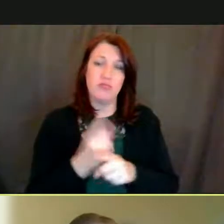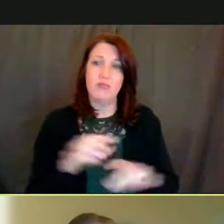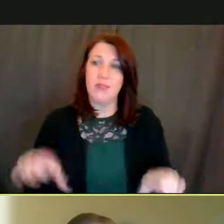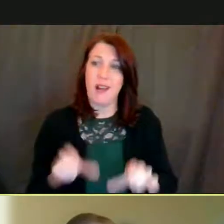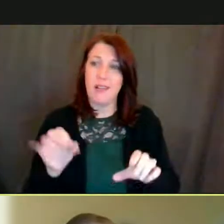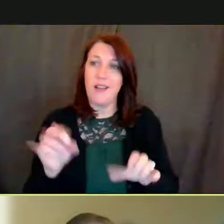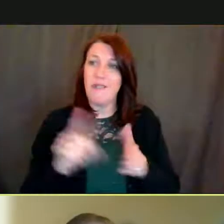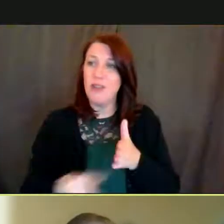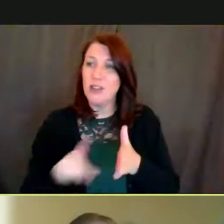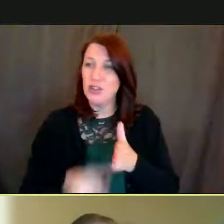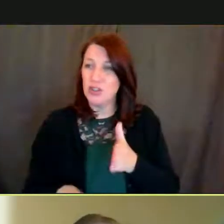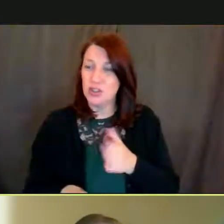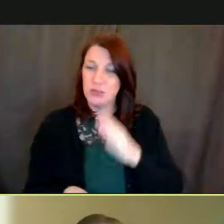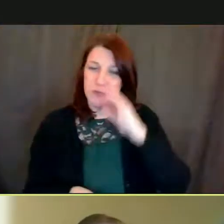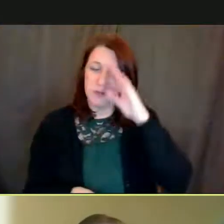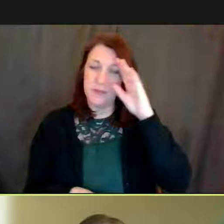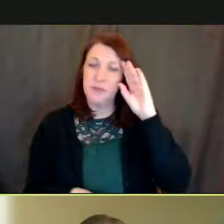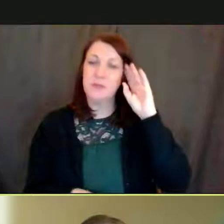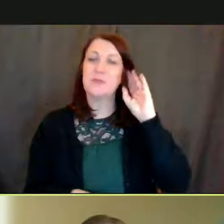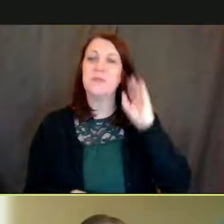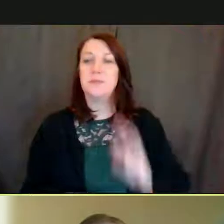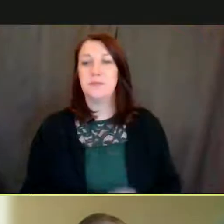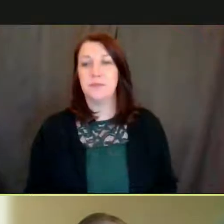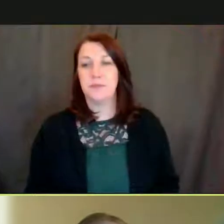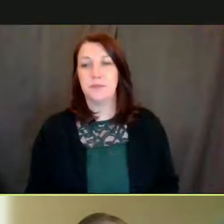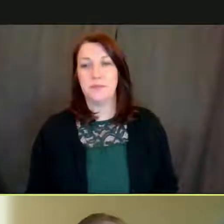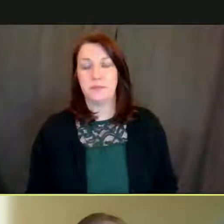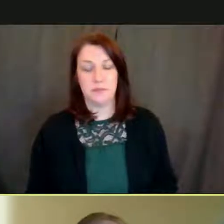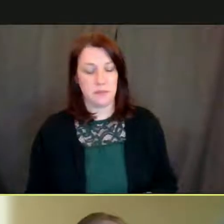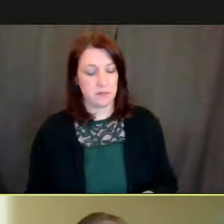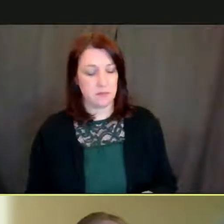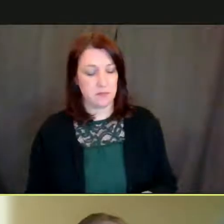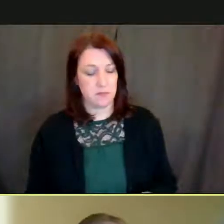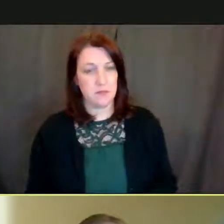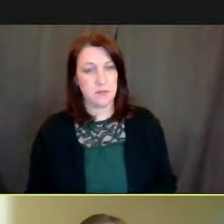research. Next slide, please.